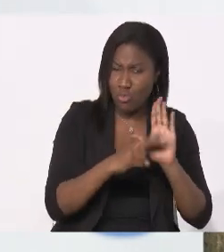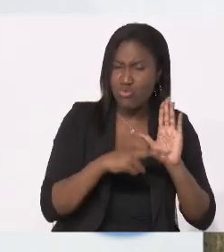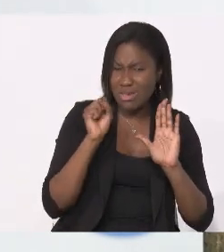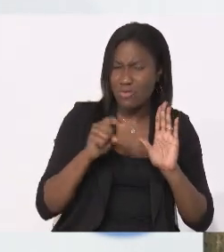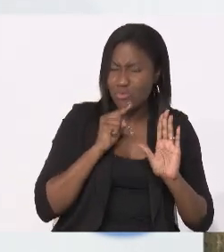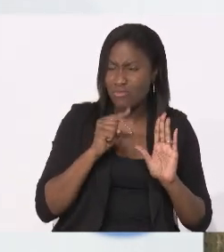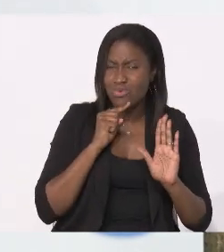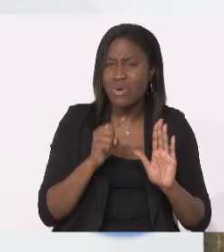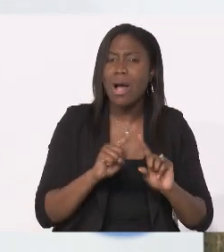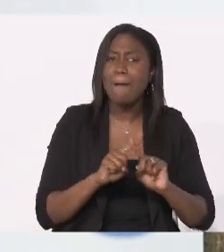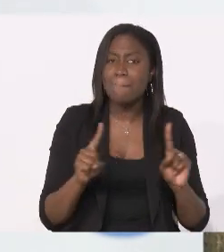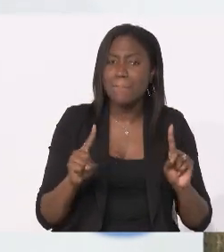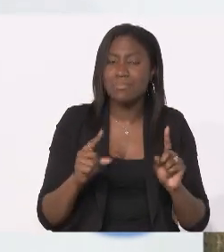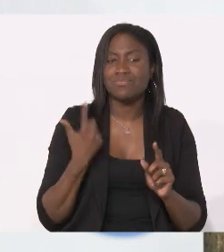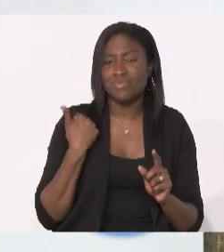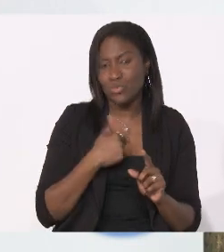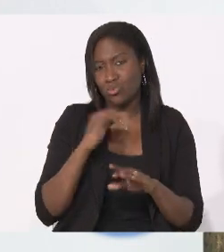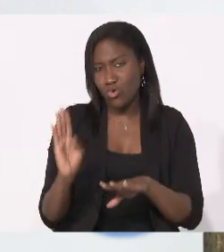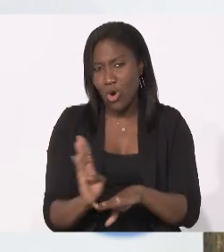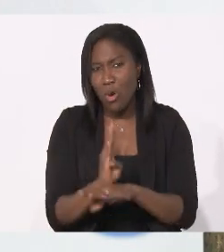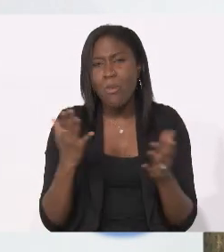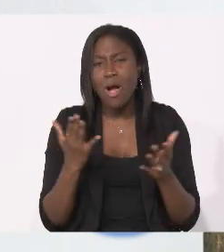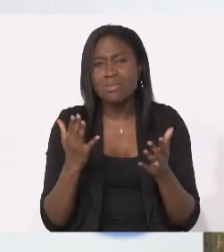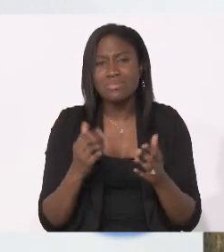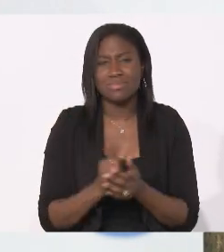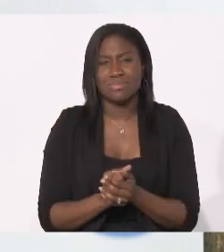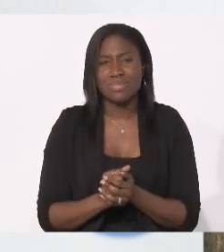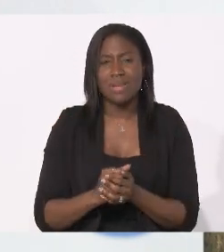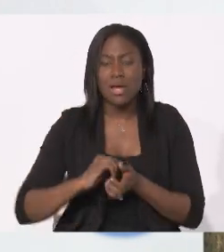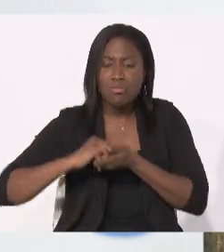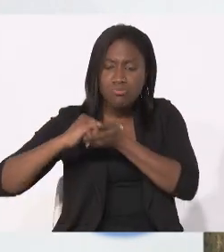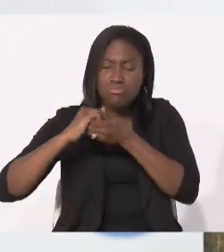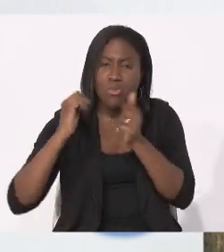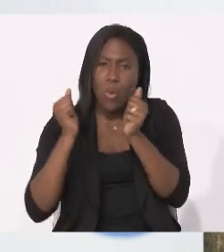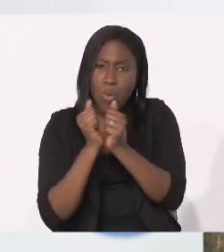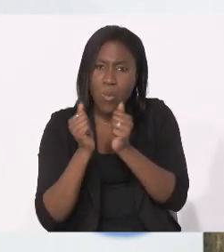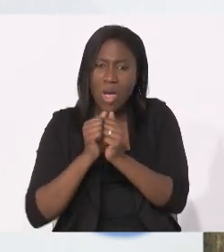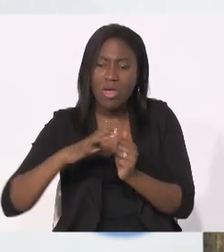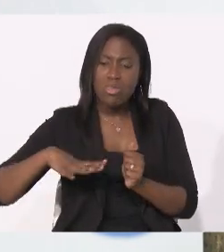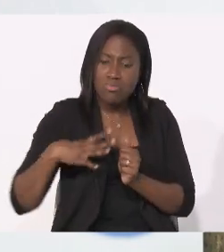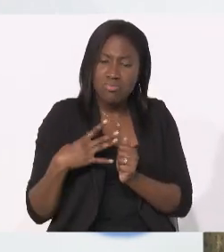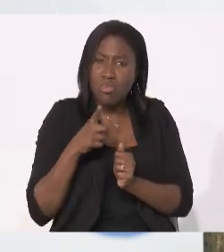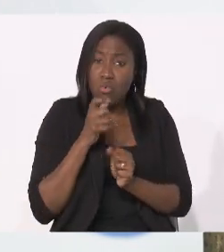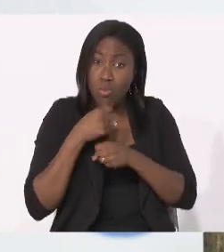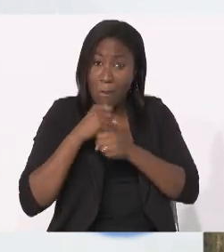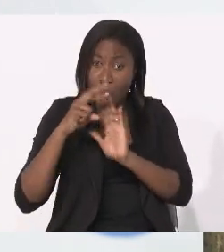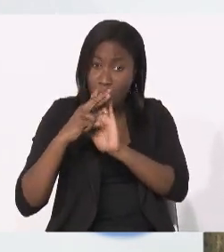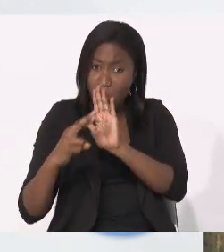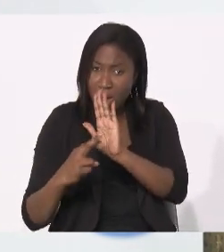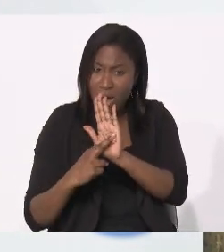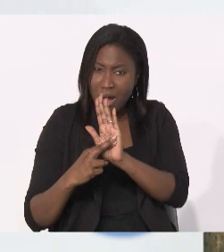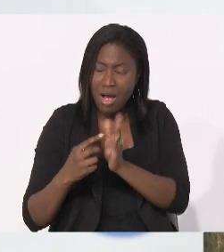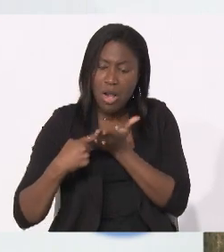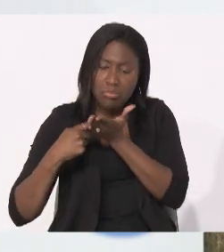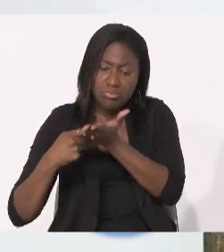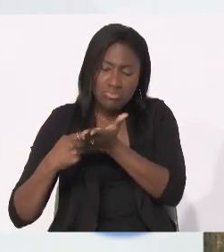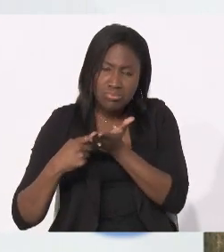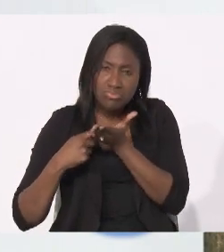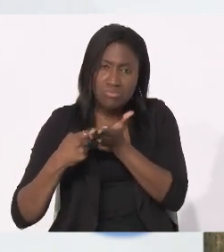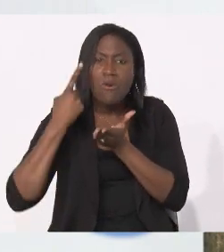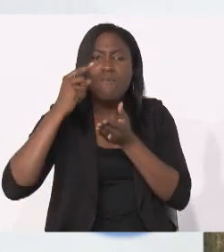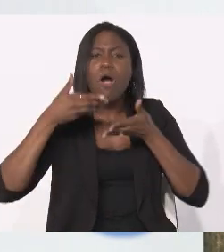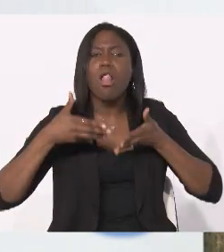is our job really to work with the regulator to find a way to create that environment that will allow